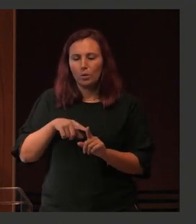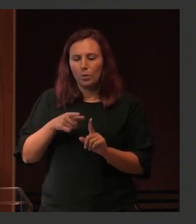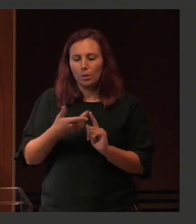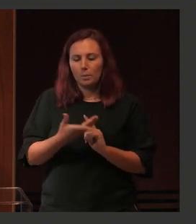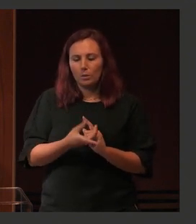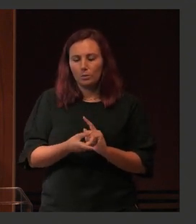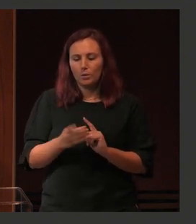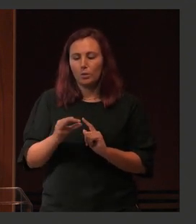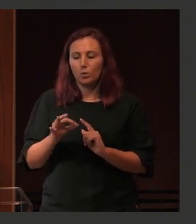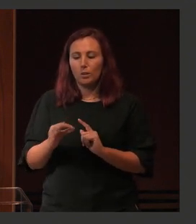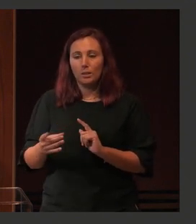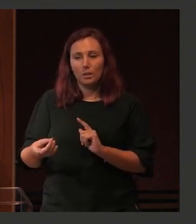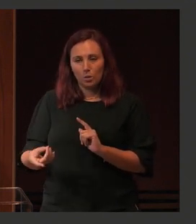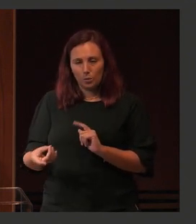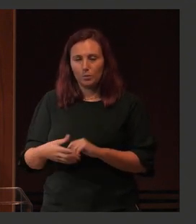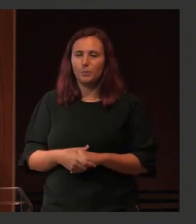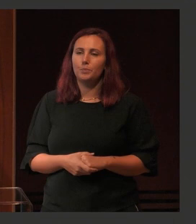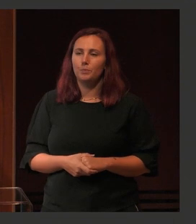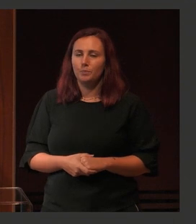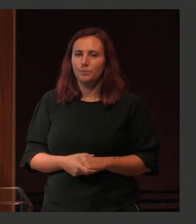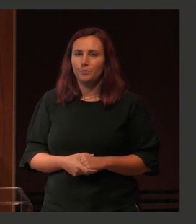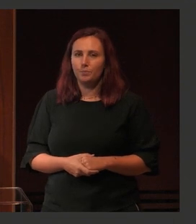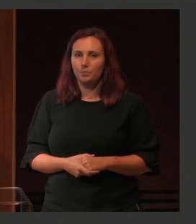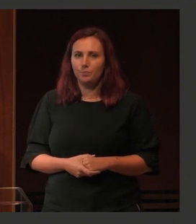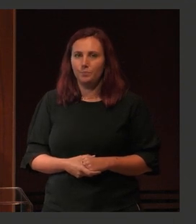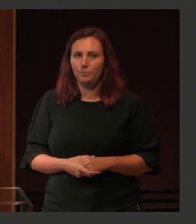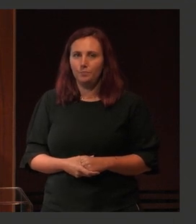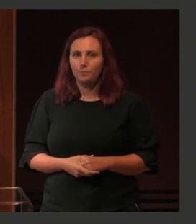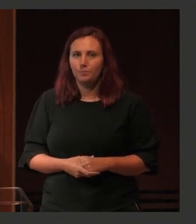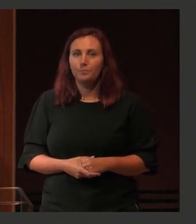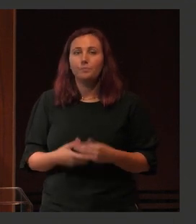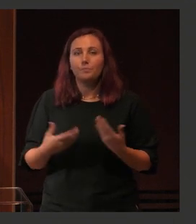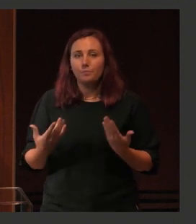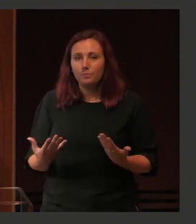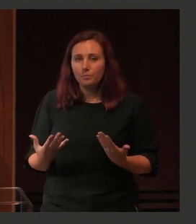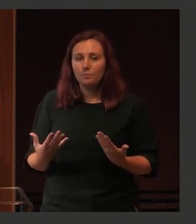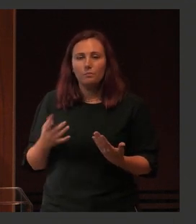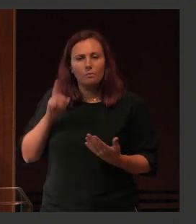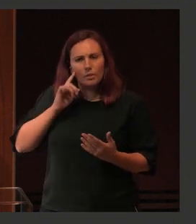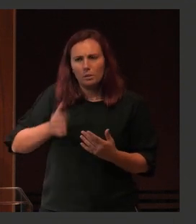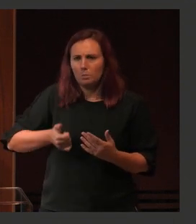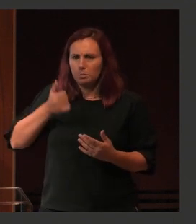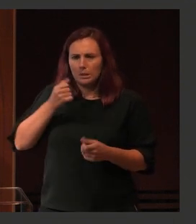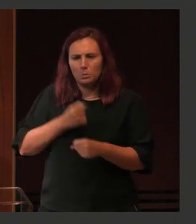1949, is so essential for our work, and that